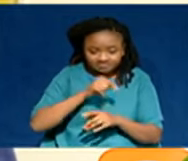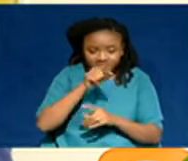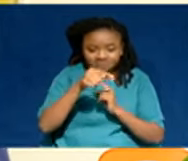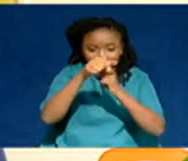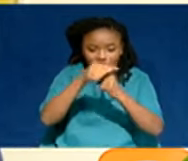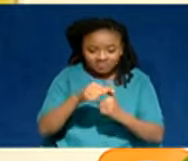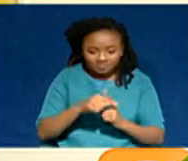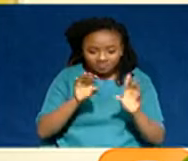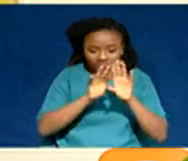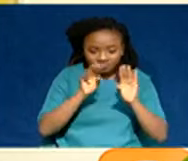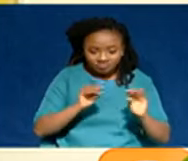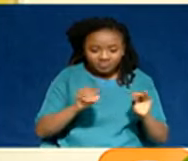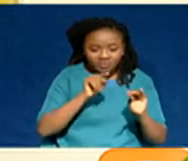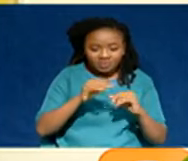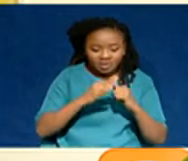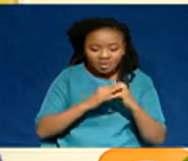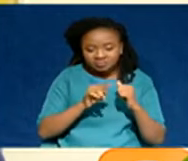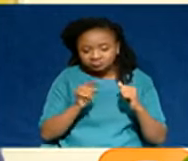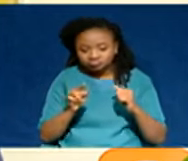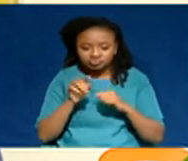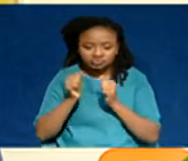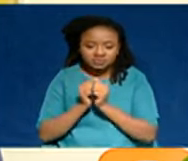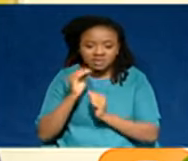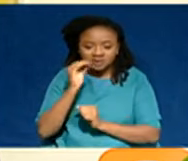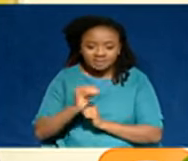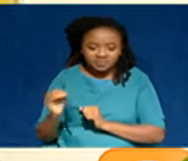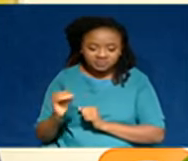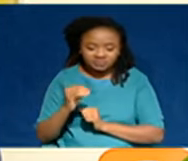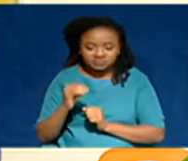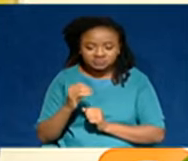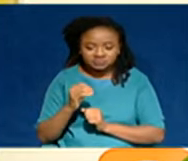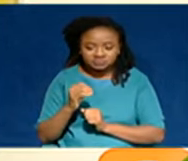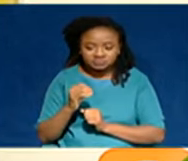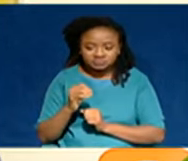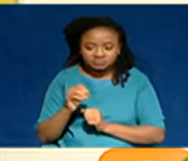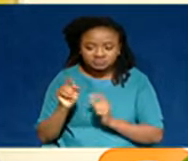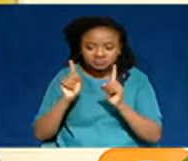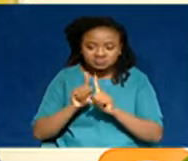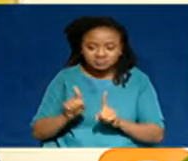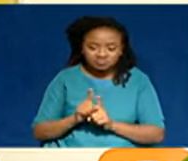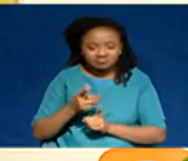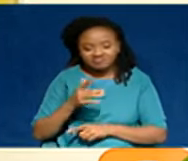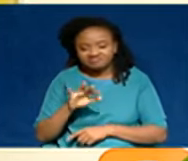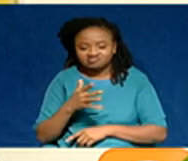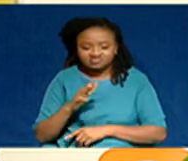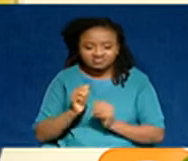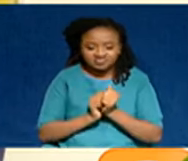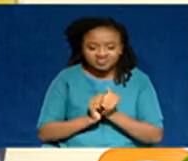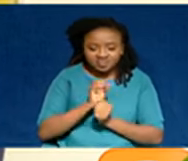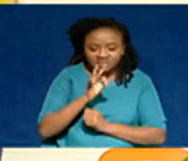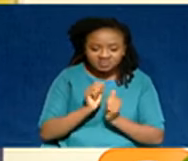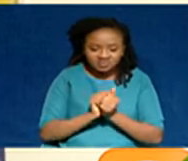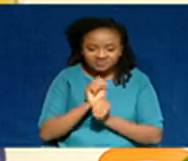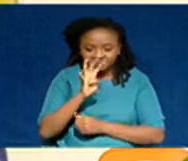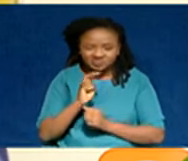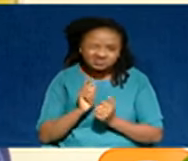in 1 year works to about 9 to 10% of that year's budget, and about give or take